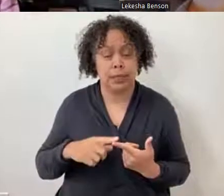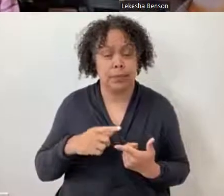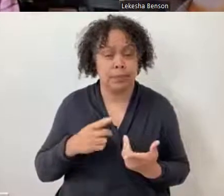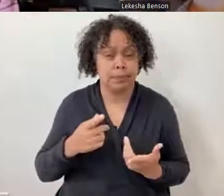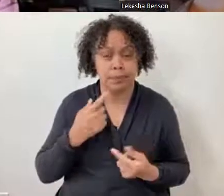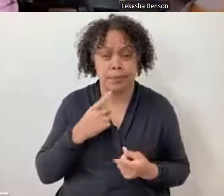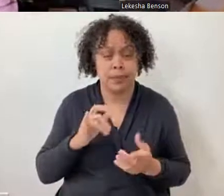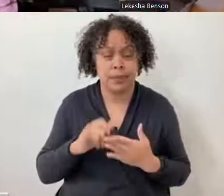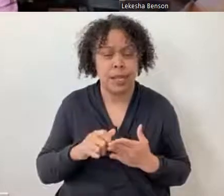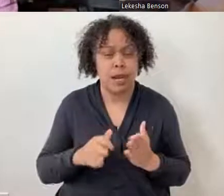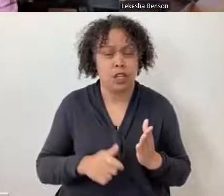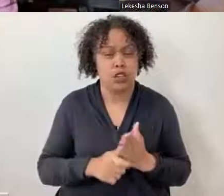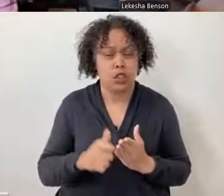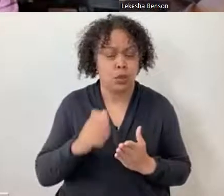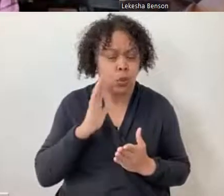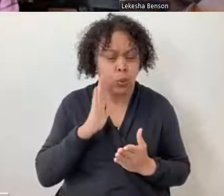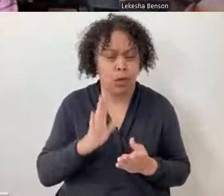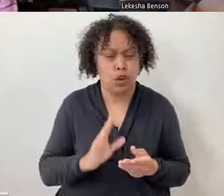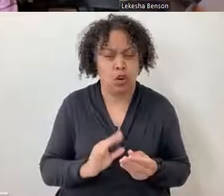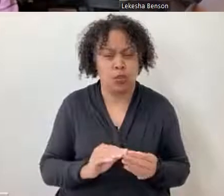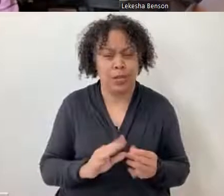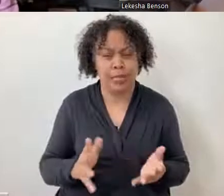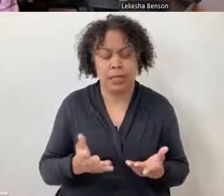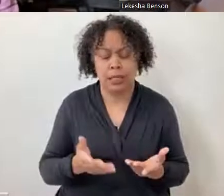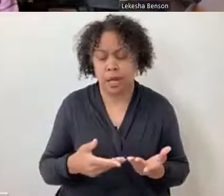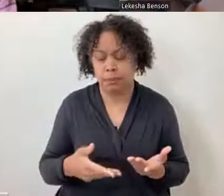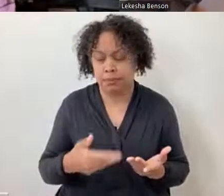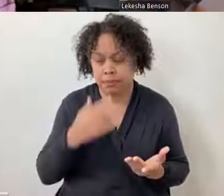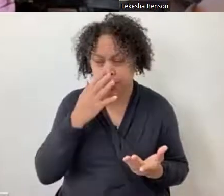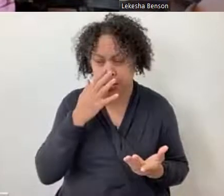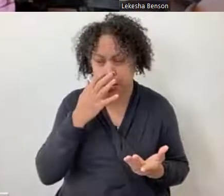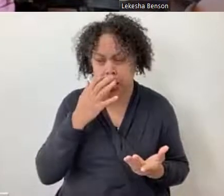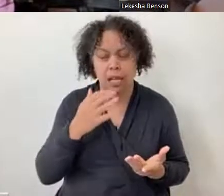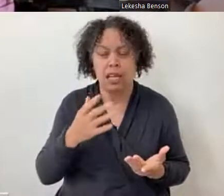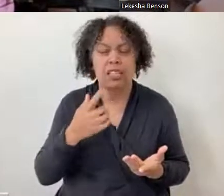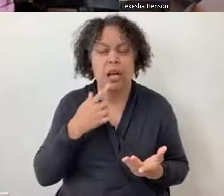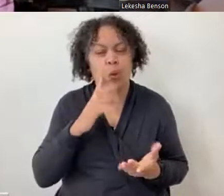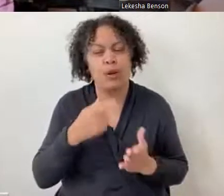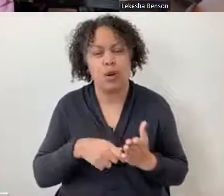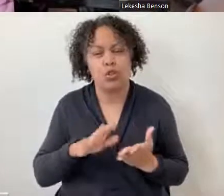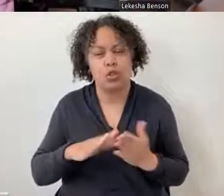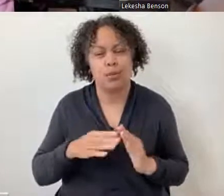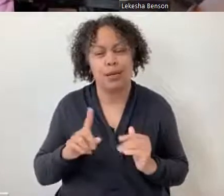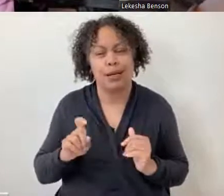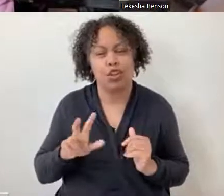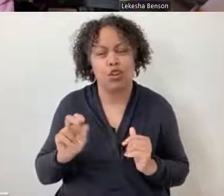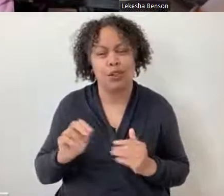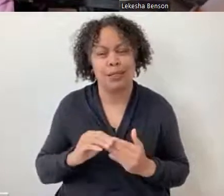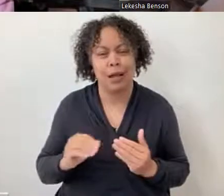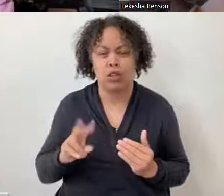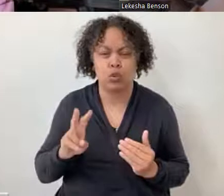the journal, they said, yeah, but it's going to cost your community $130